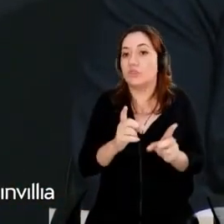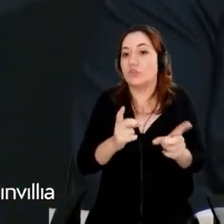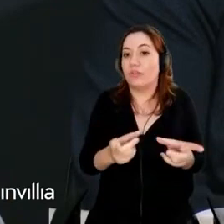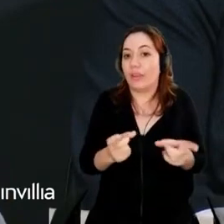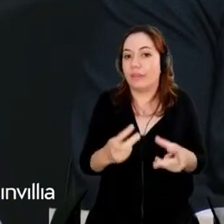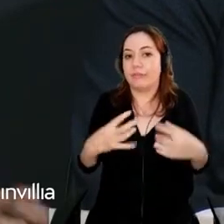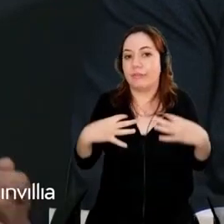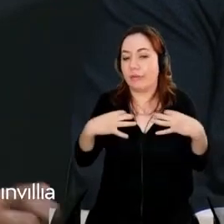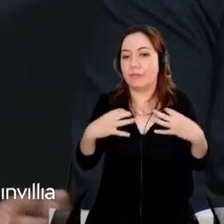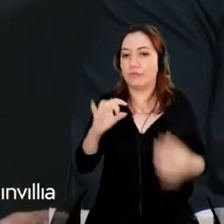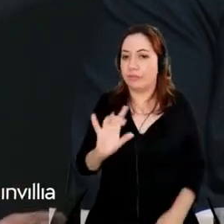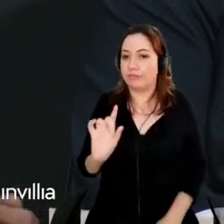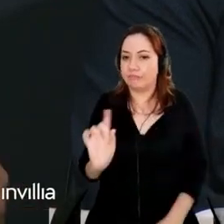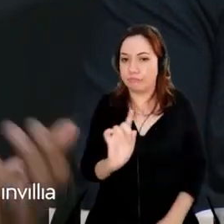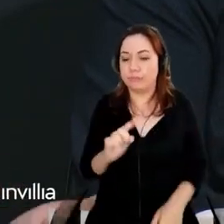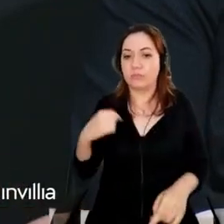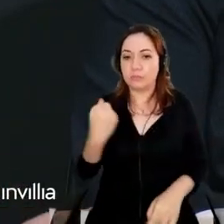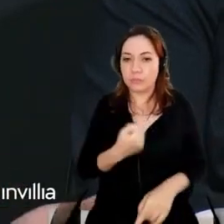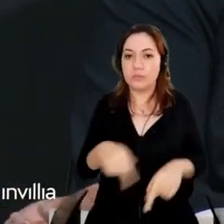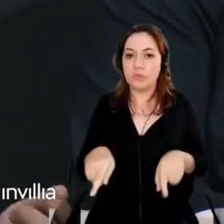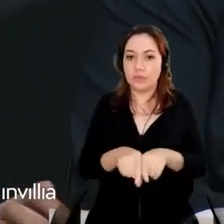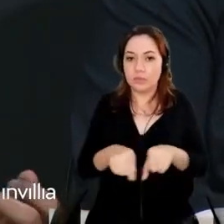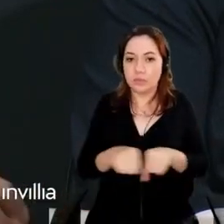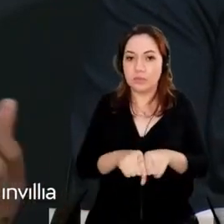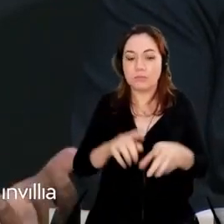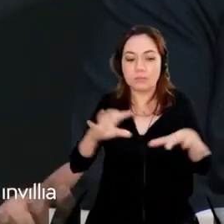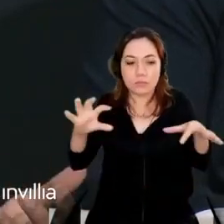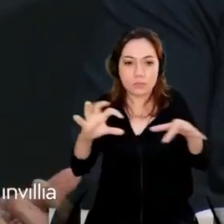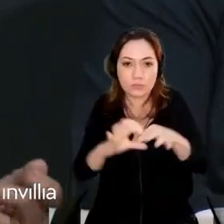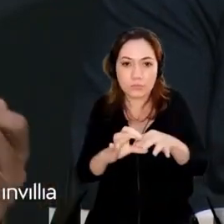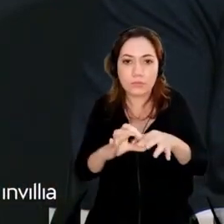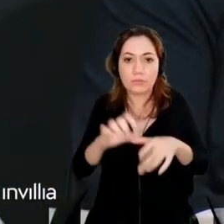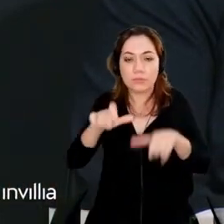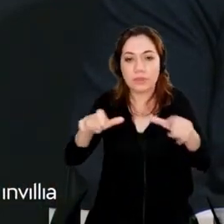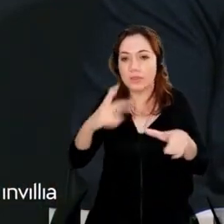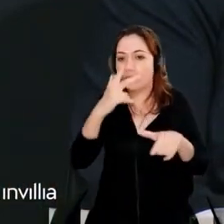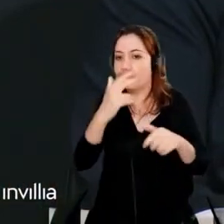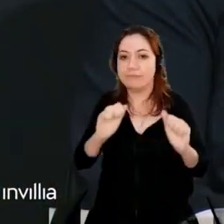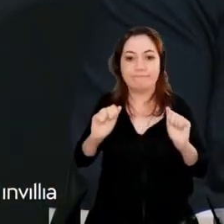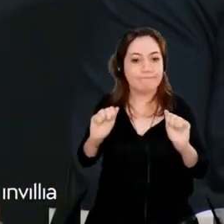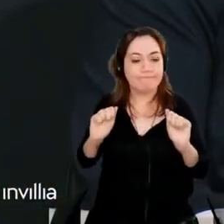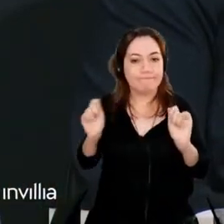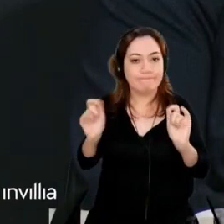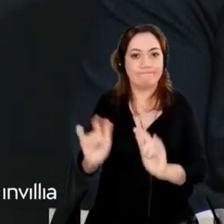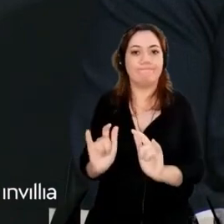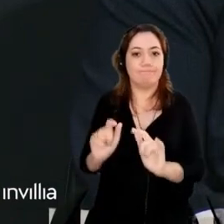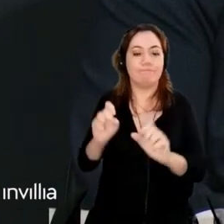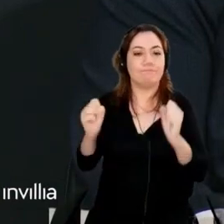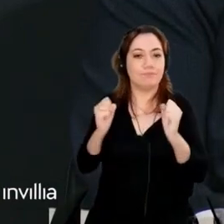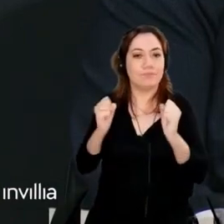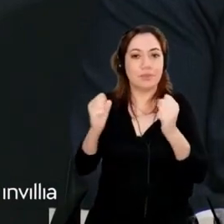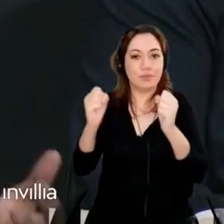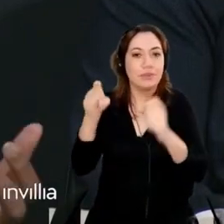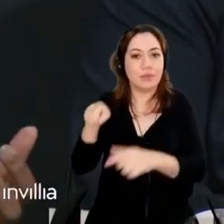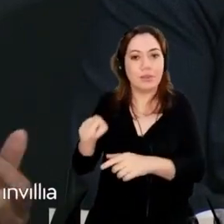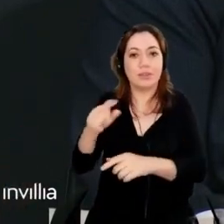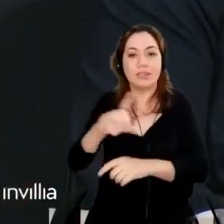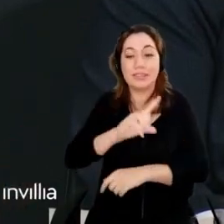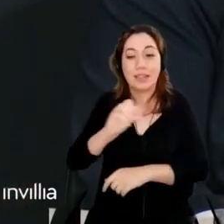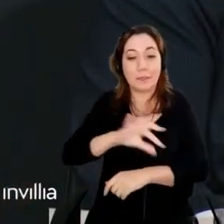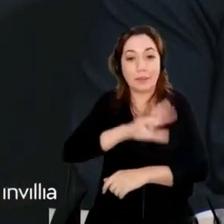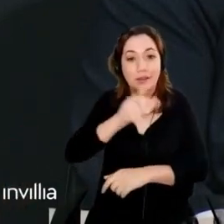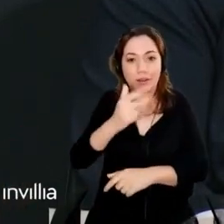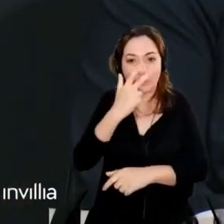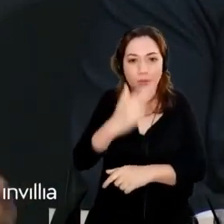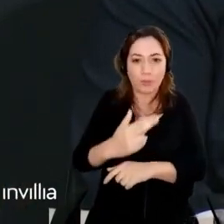connecting passionate fans, 100 million of them, all around the world with their favorite teams and athletes very, very